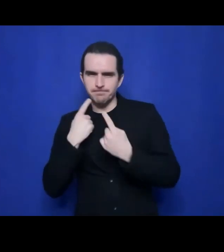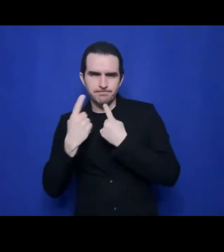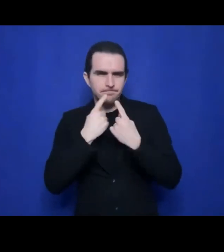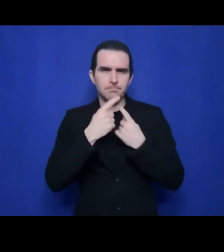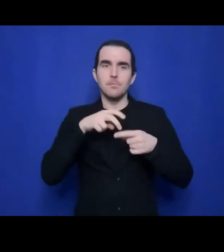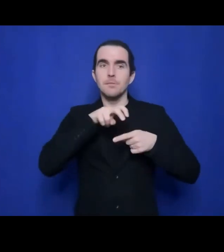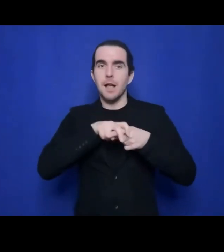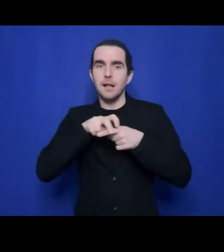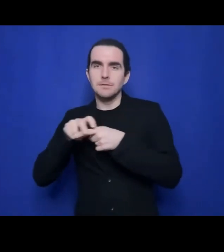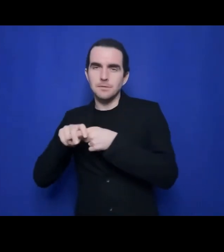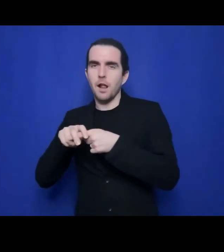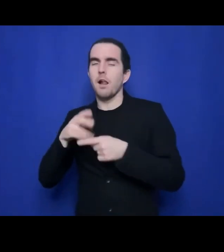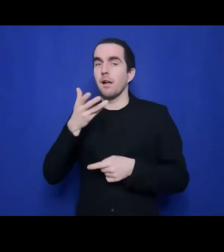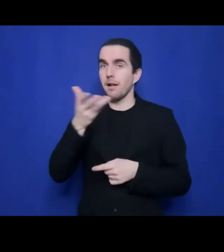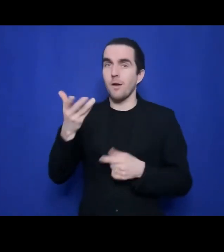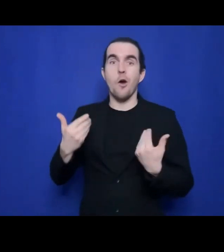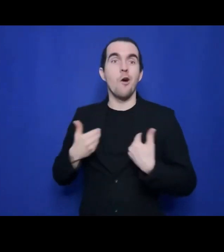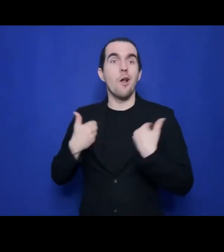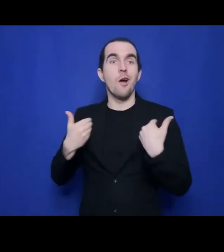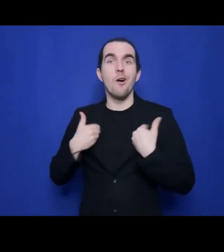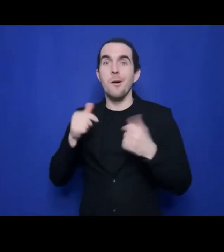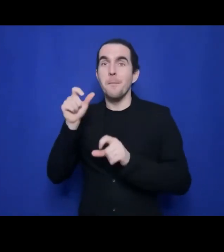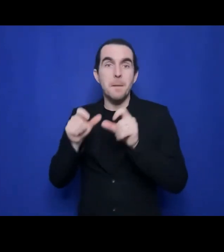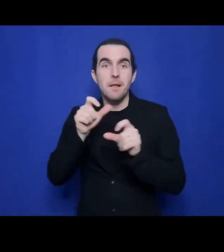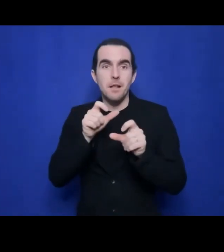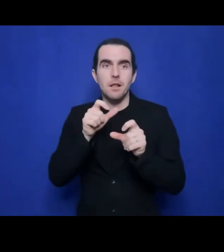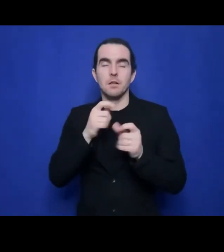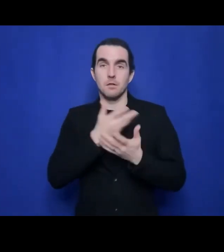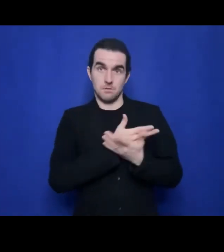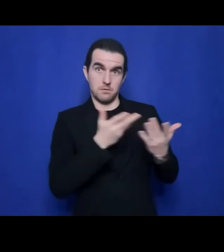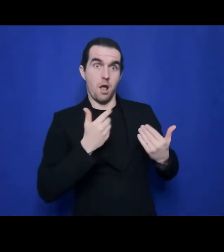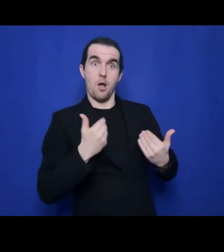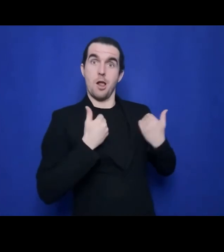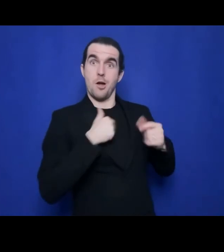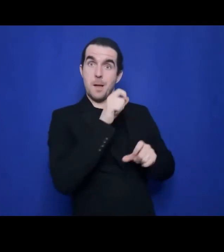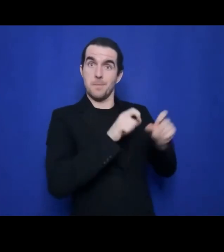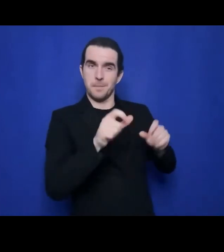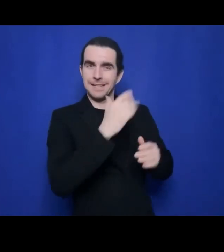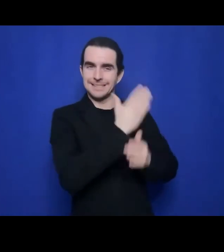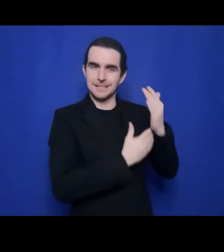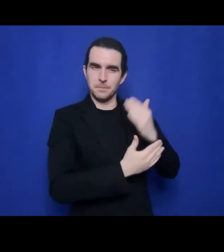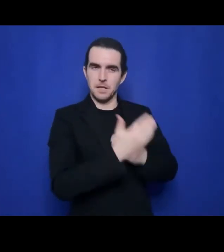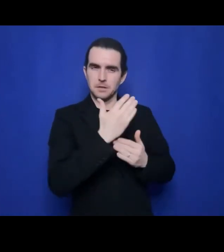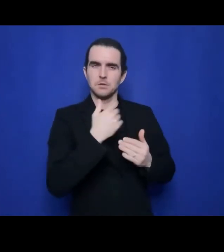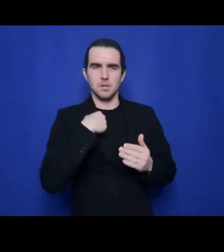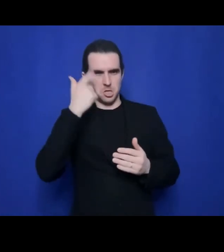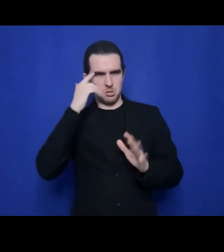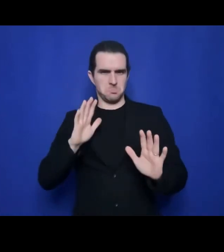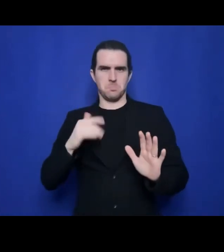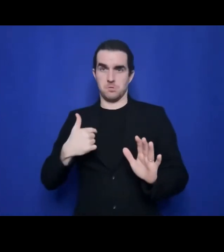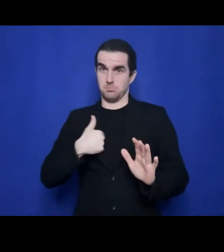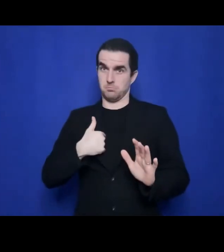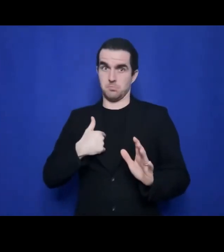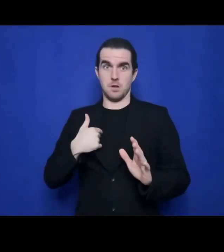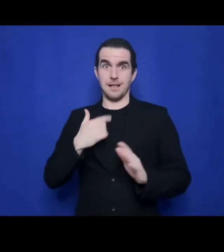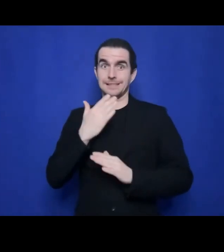with disabilities. And I believe, especially as somebody with disabilities myself, that I want to be part of the conversation, and I want to know that others like me